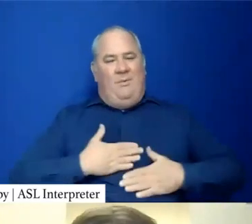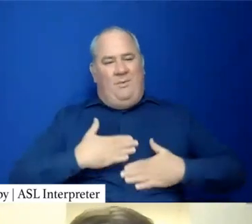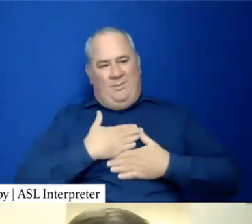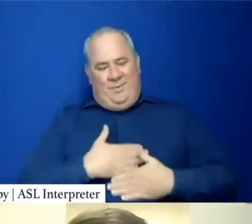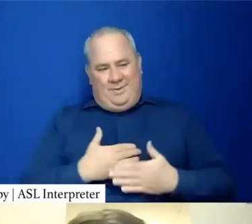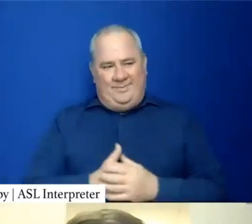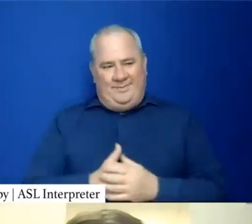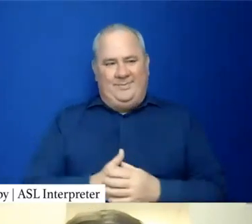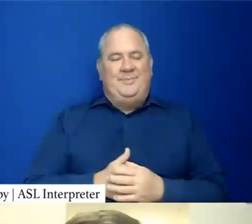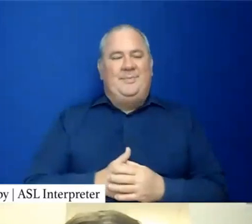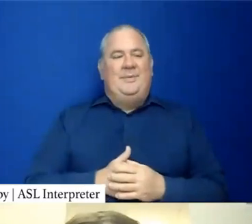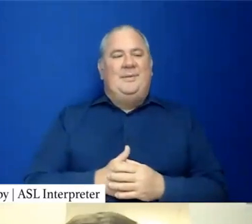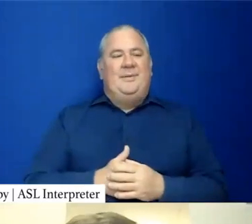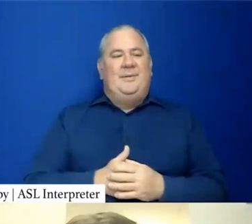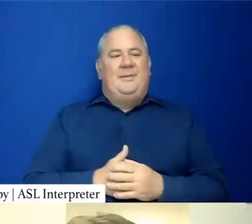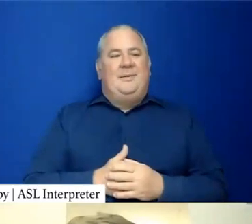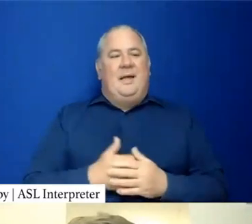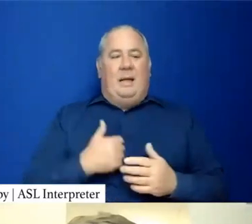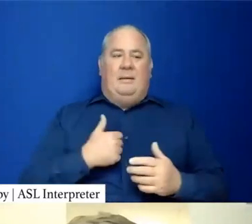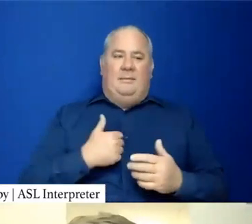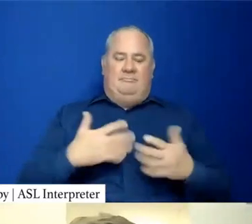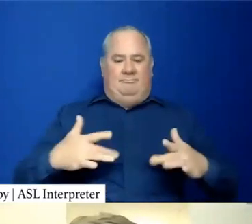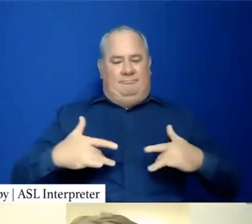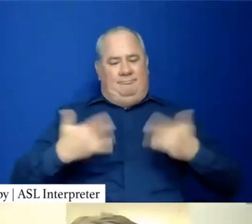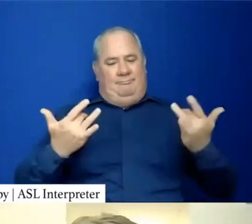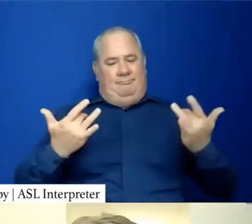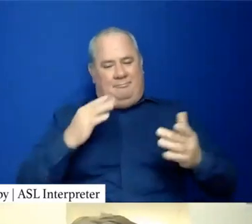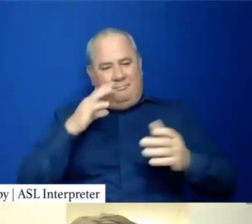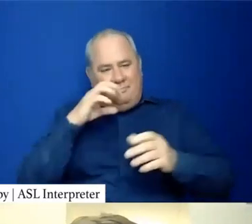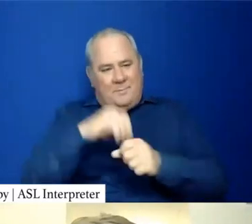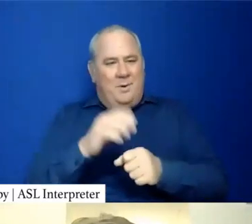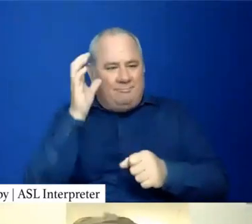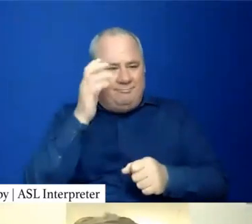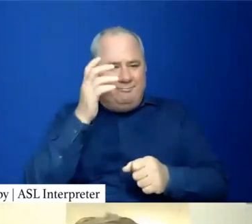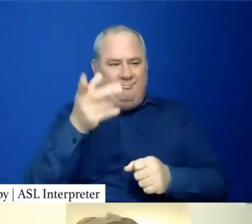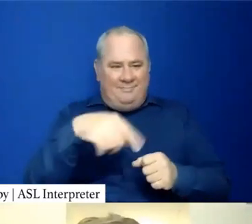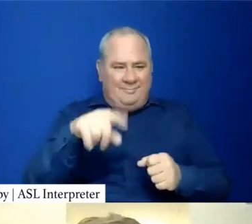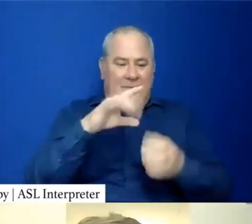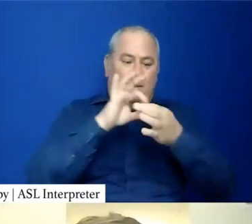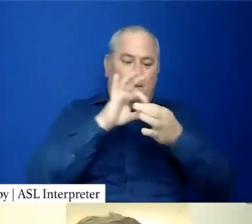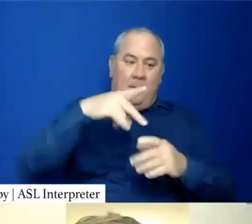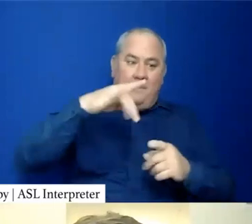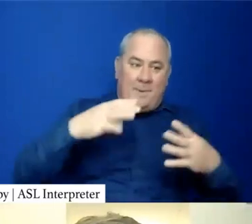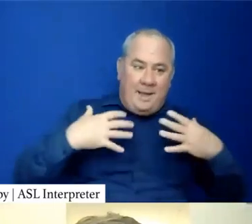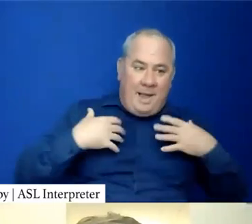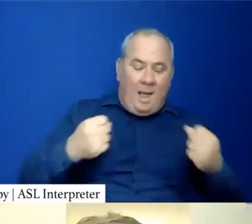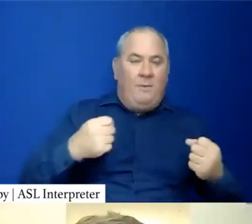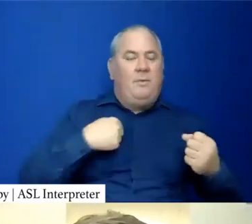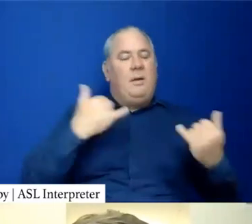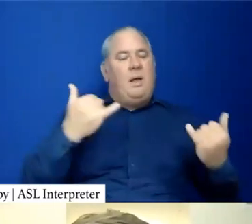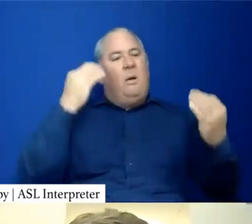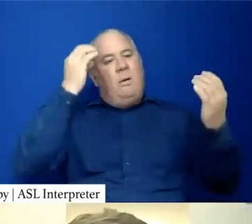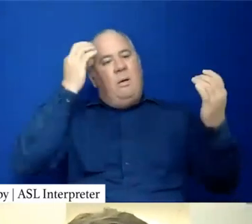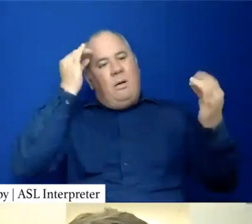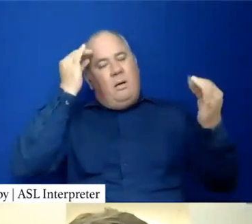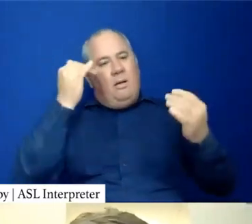a little bit of a part of it with you. I know that public health has just been top of mind for everybody for the last year,